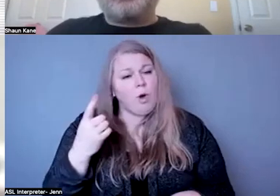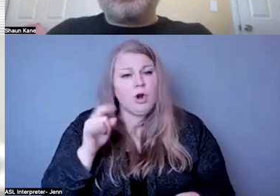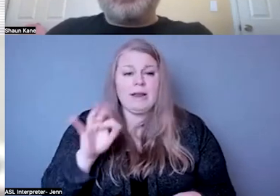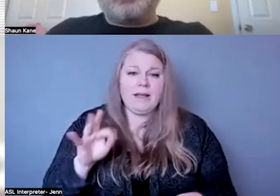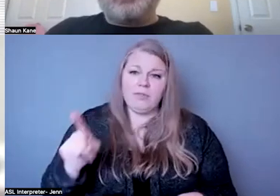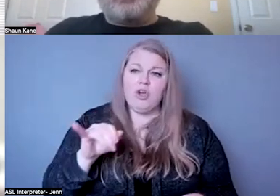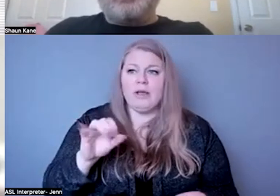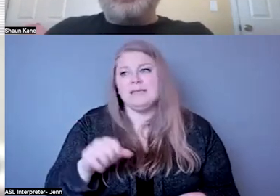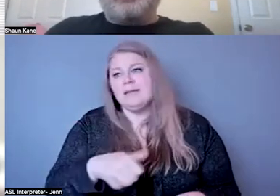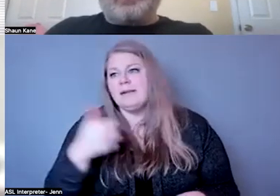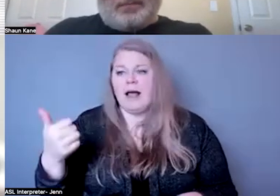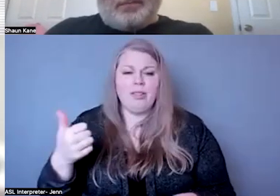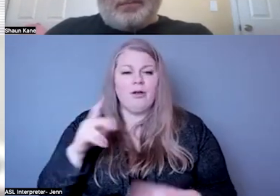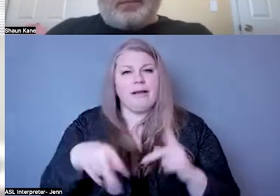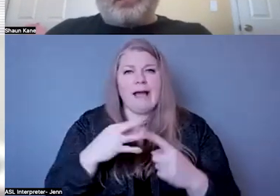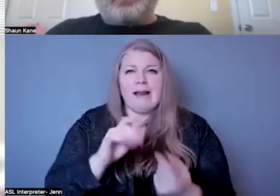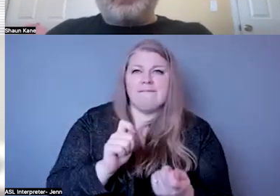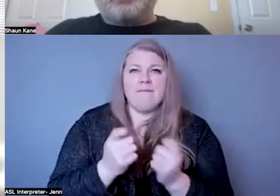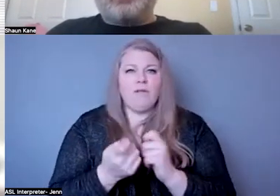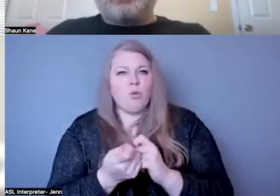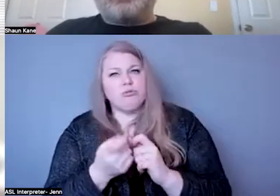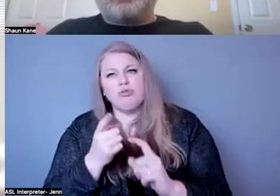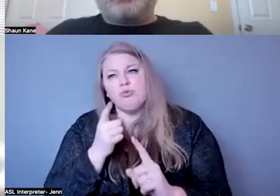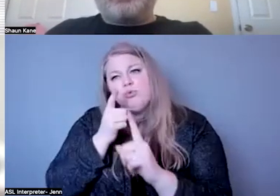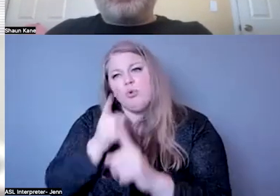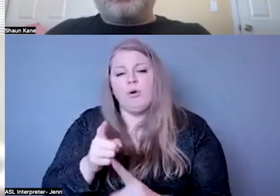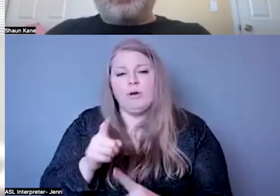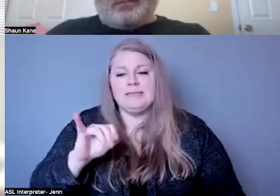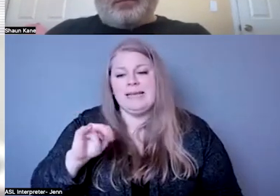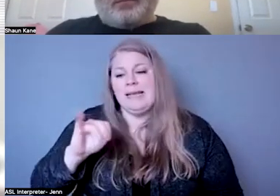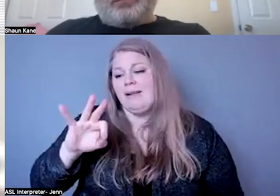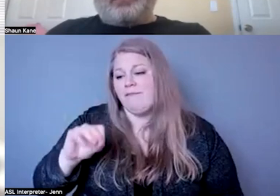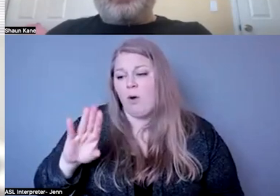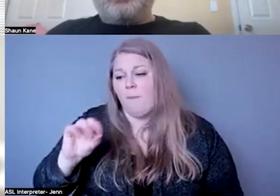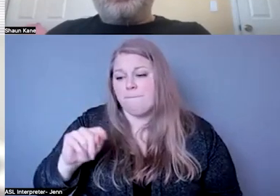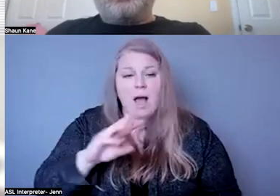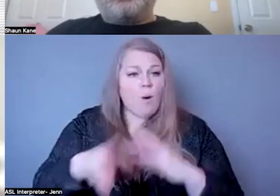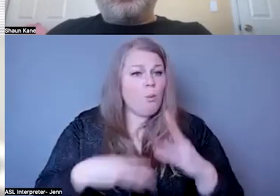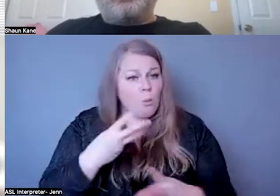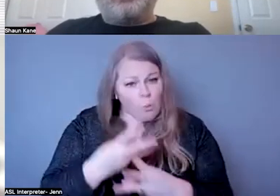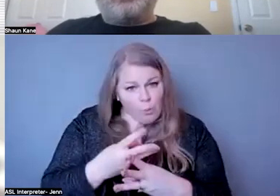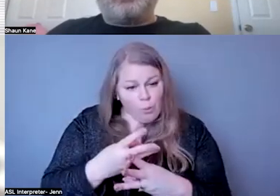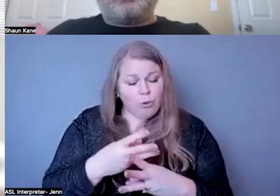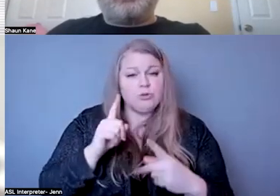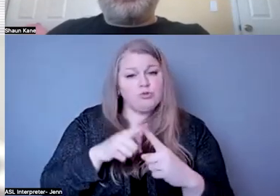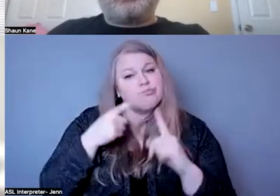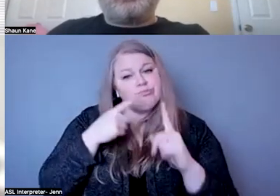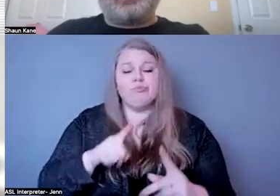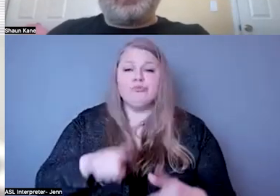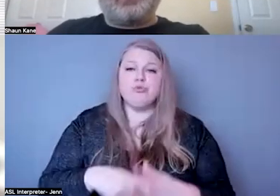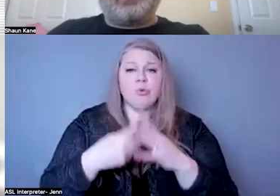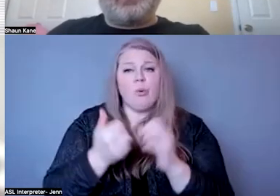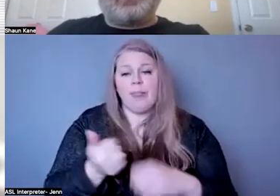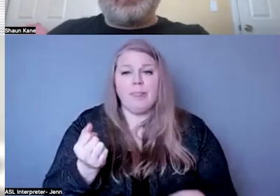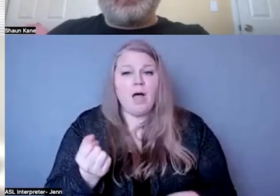sort of an evolution here towards Infobot world that starts with